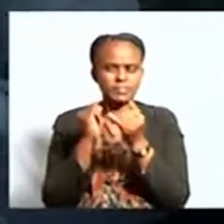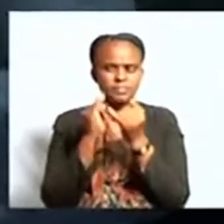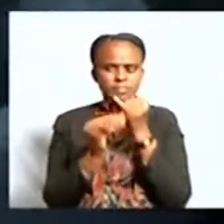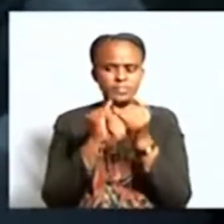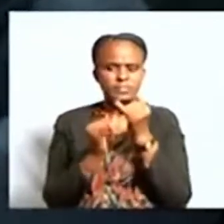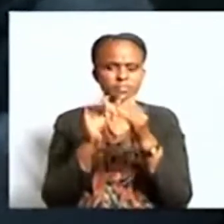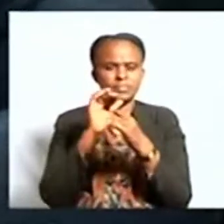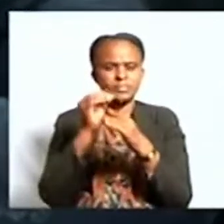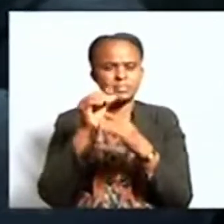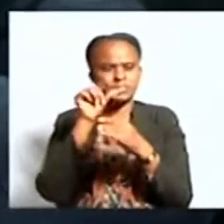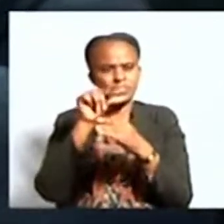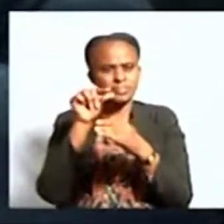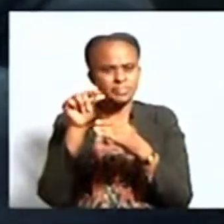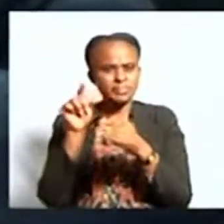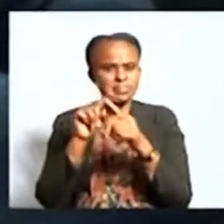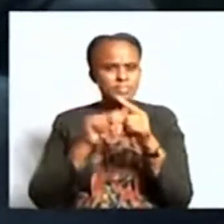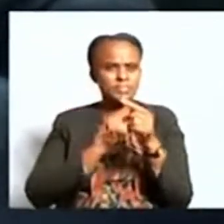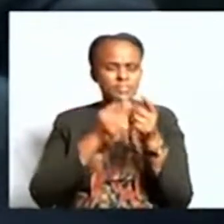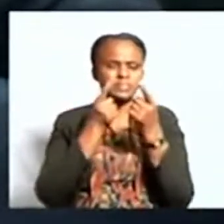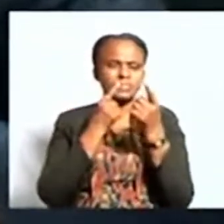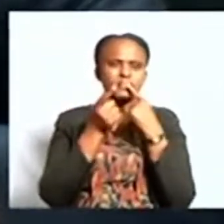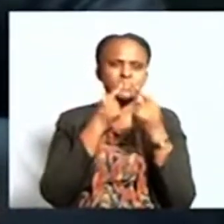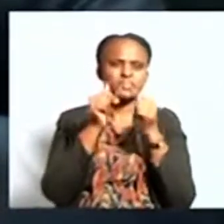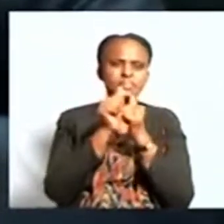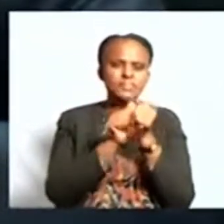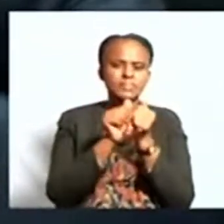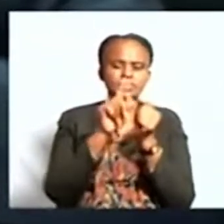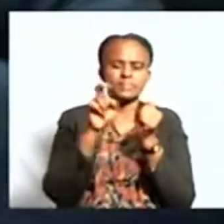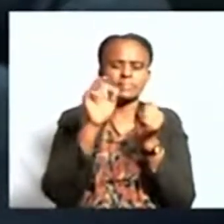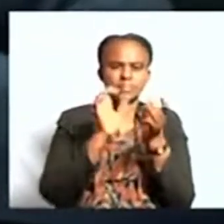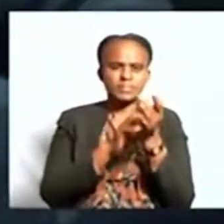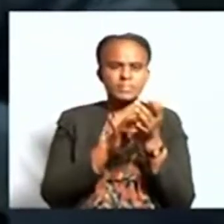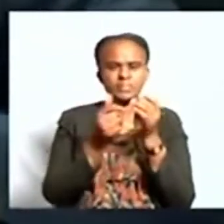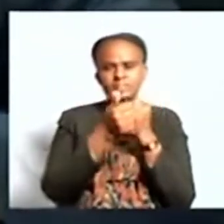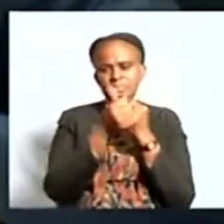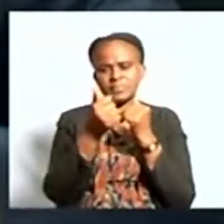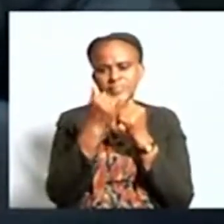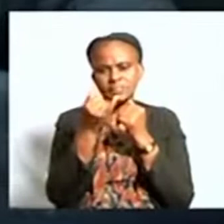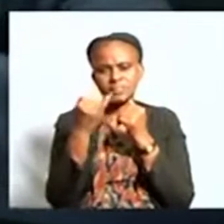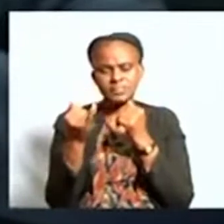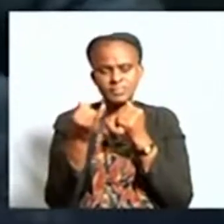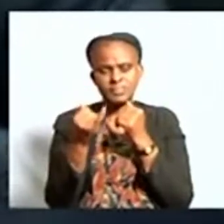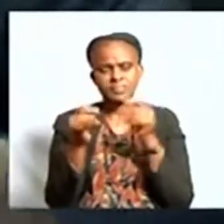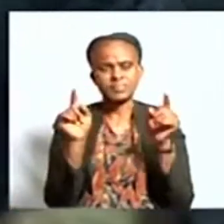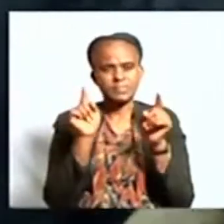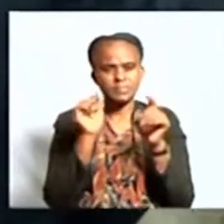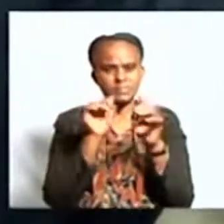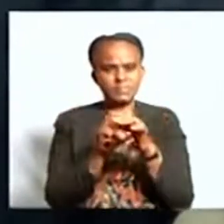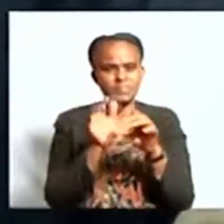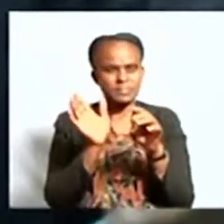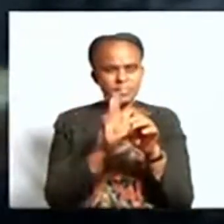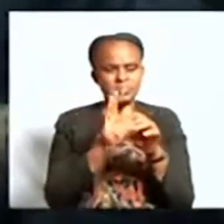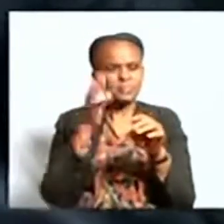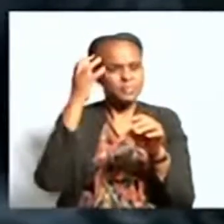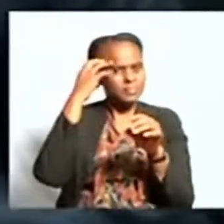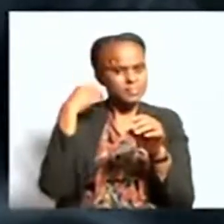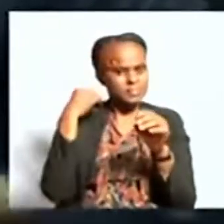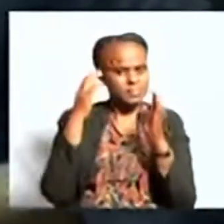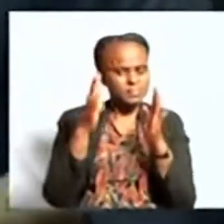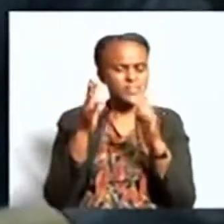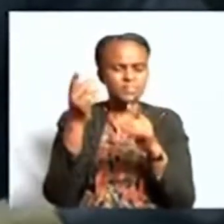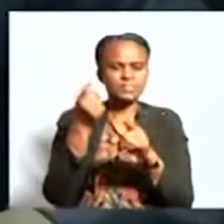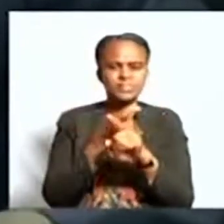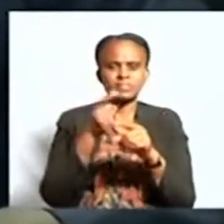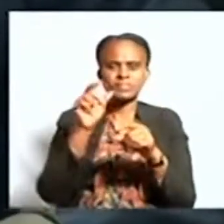of ways, but we're talking about the 100,000 difference. Then the other issue is on the officer